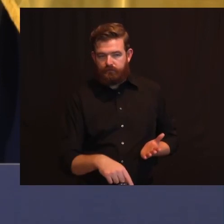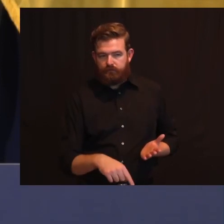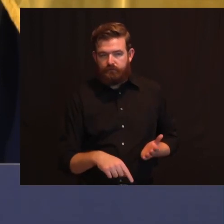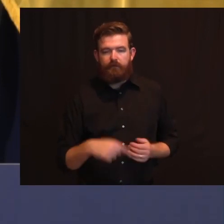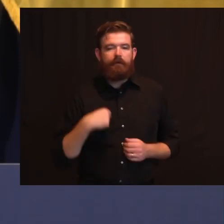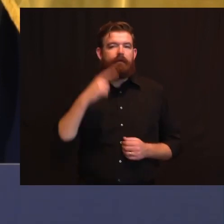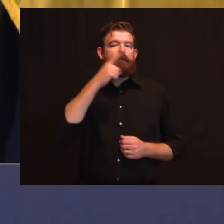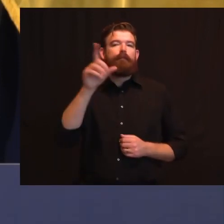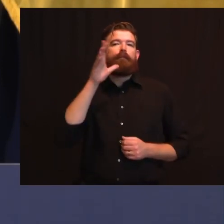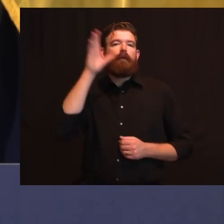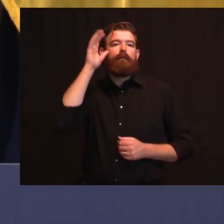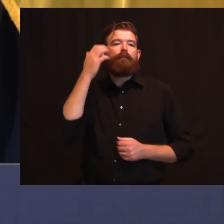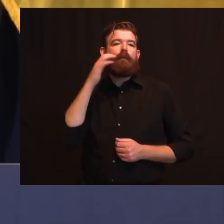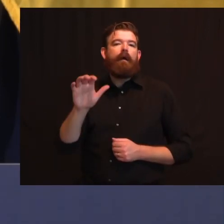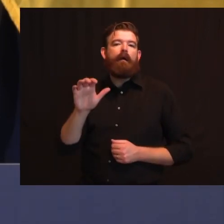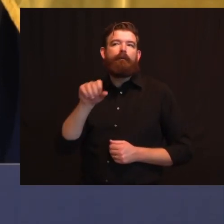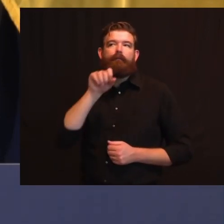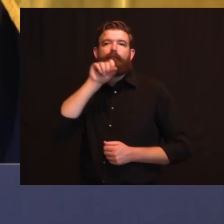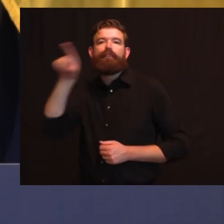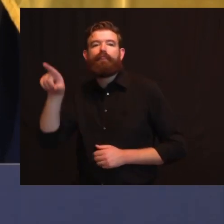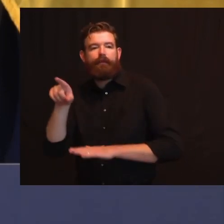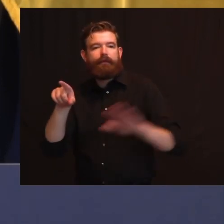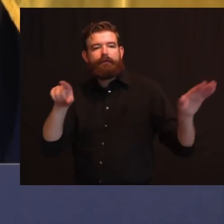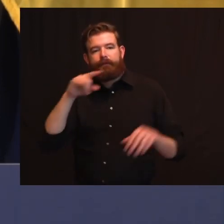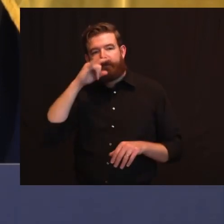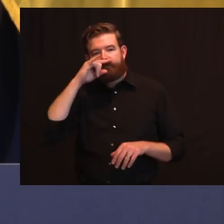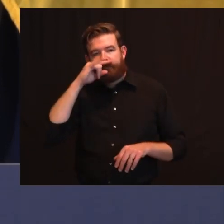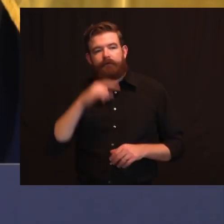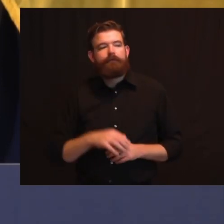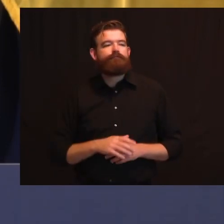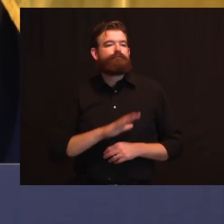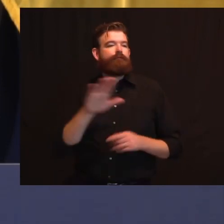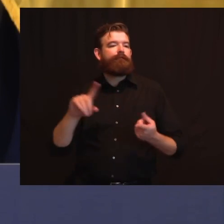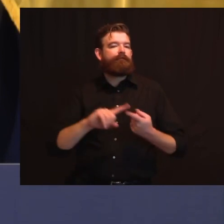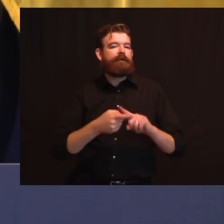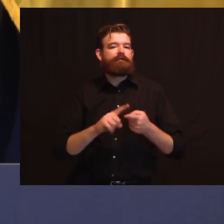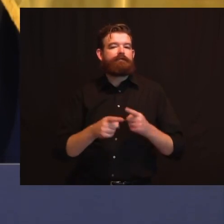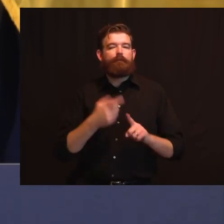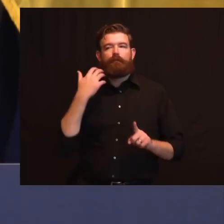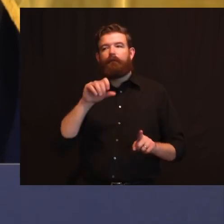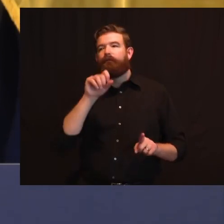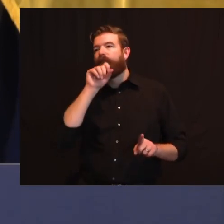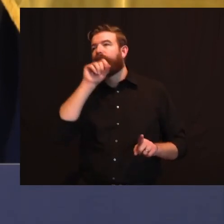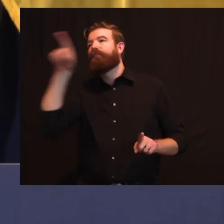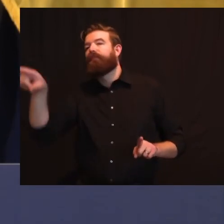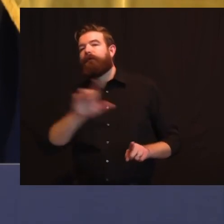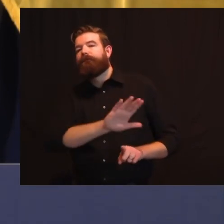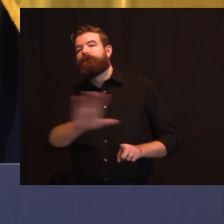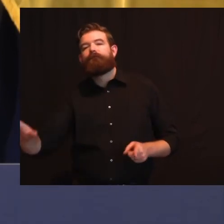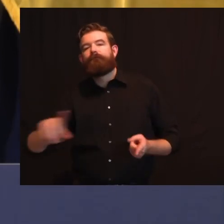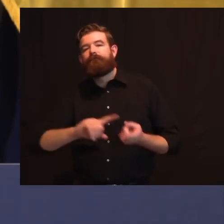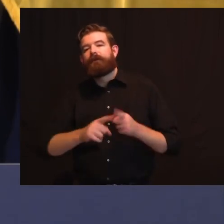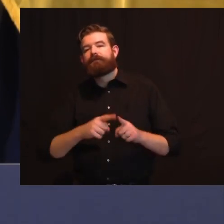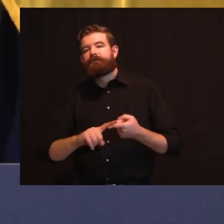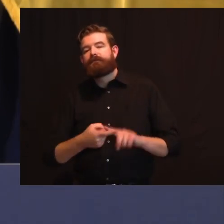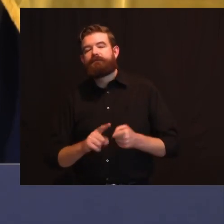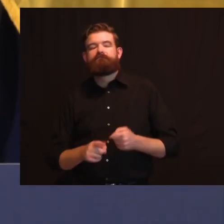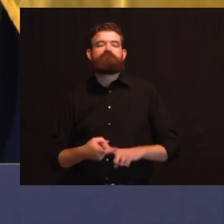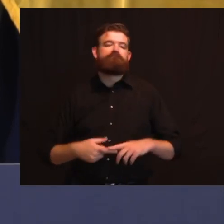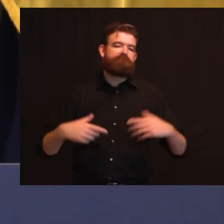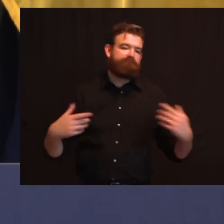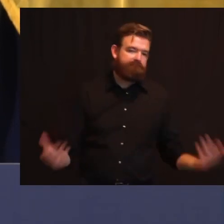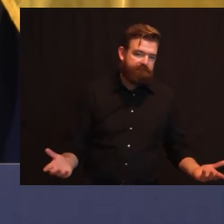part of our strategy has been the bully pulpit, both what we do in our press conference, what we put online, but I'd take any other